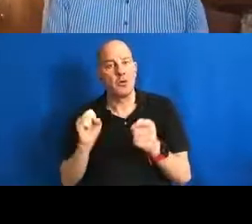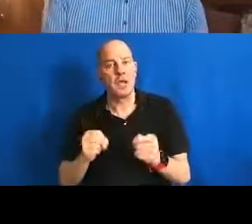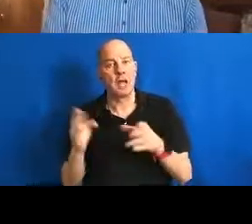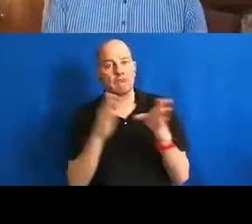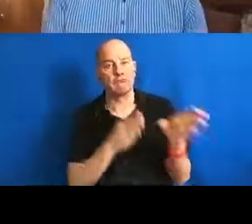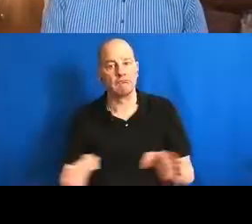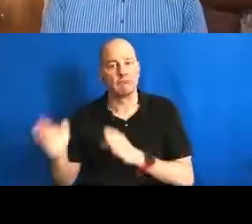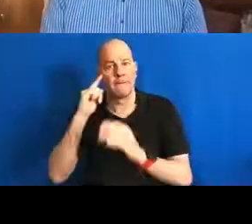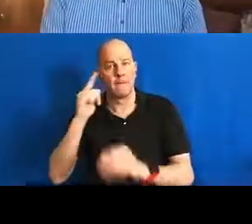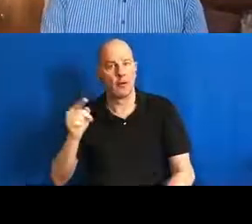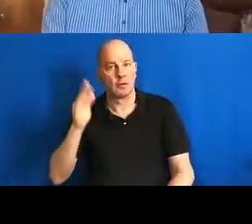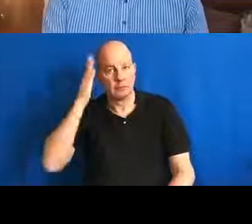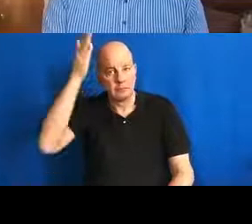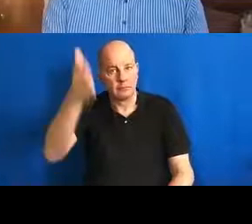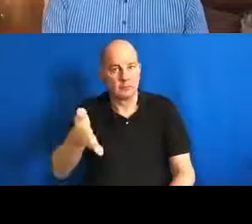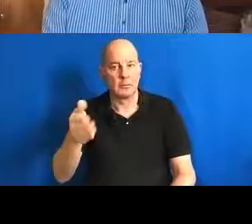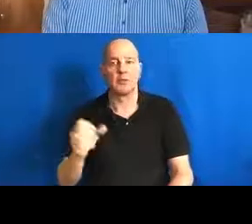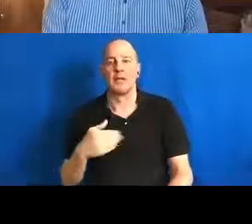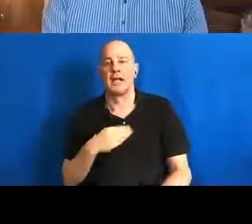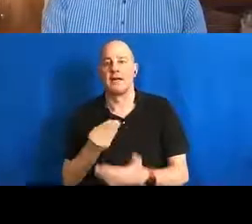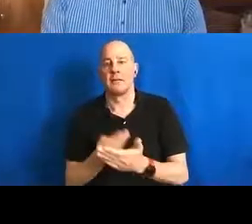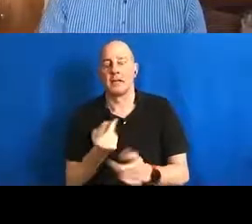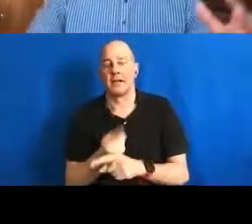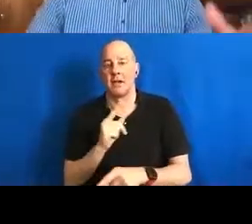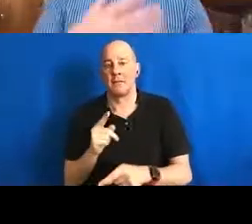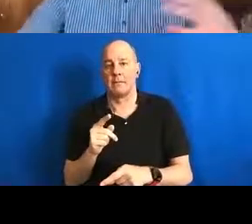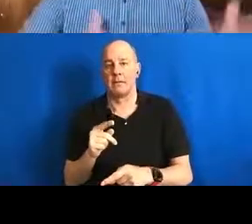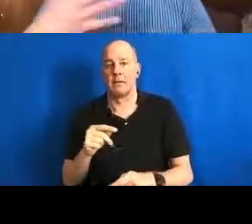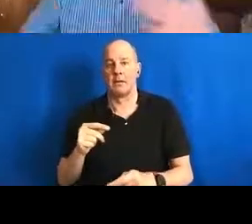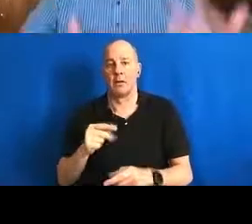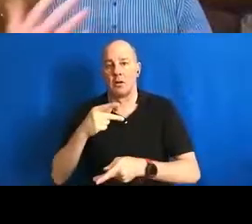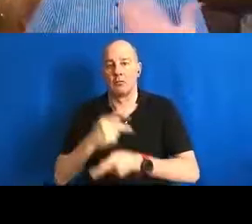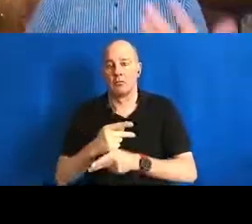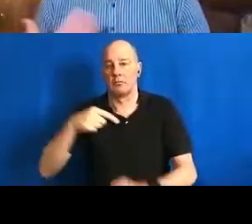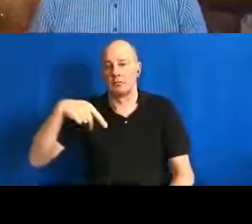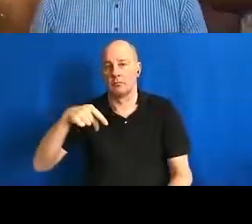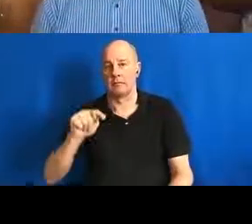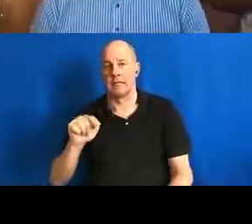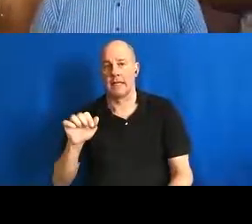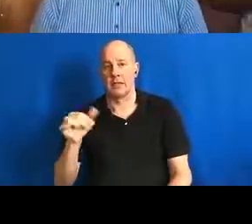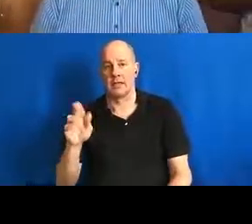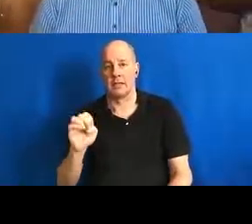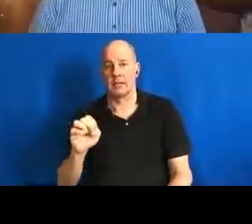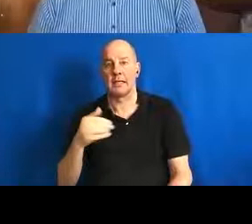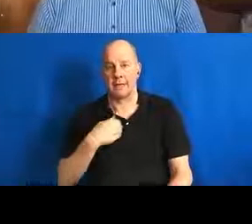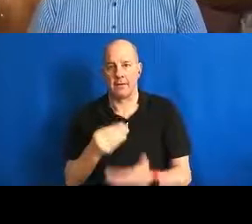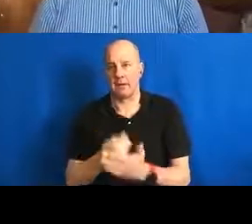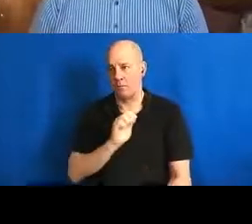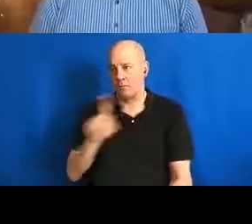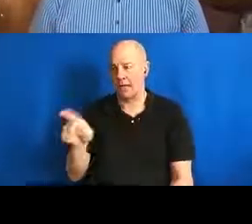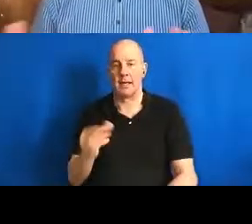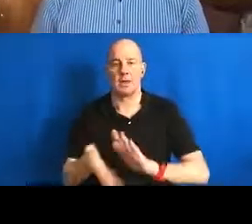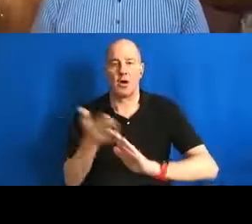money aside from the retained patronage into the cooperative as operating capital, so you can be using it for your